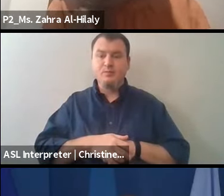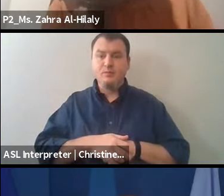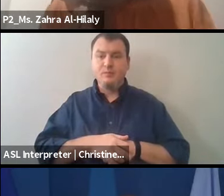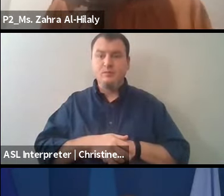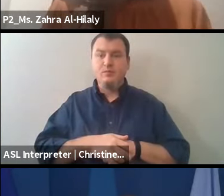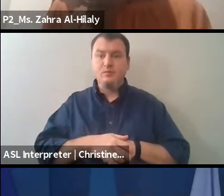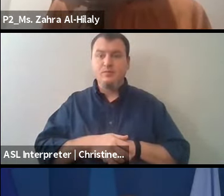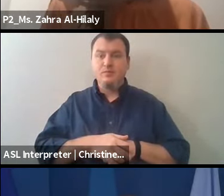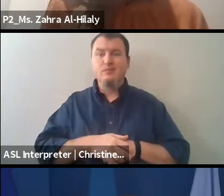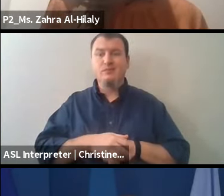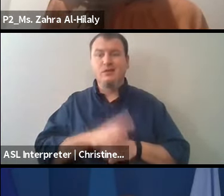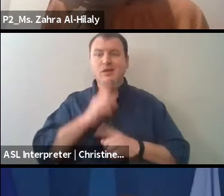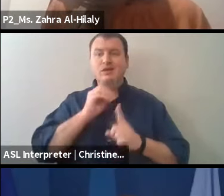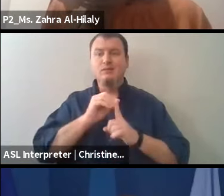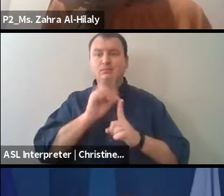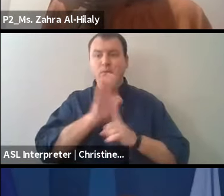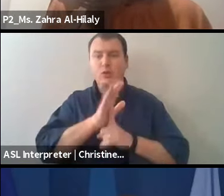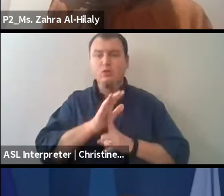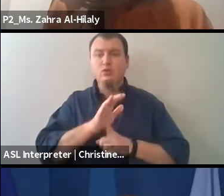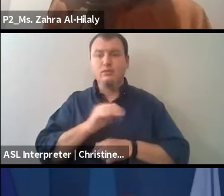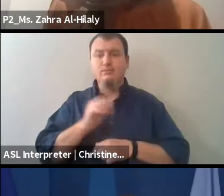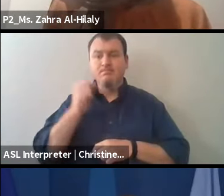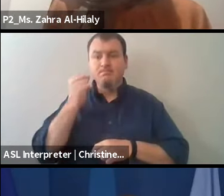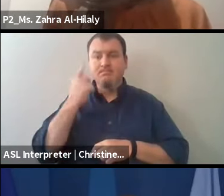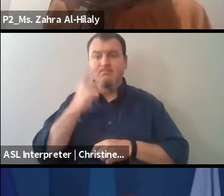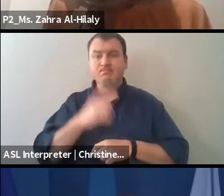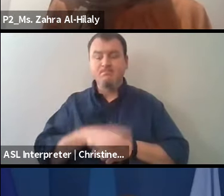are exposed to. And we would like to,